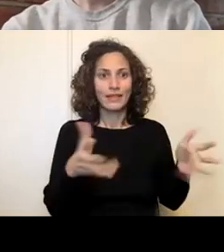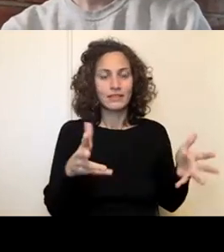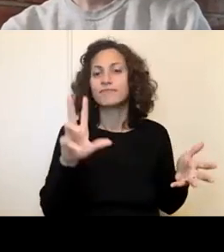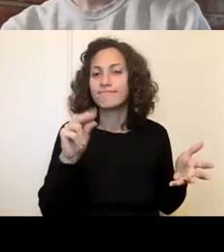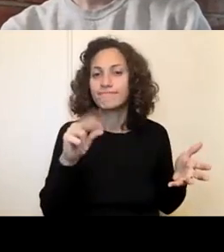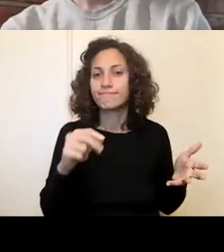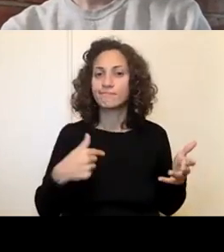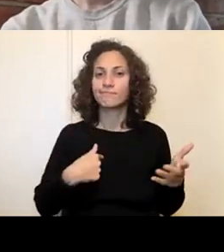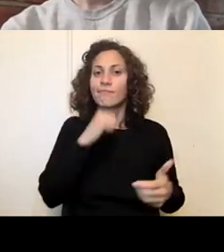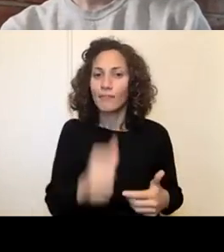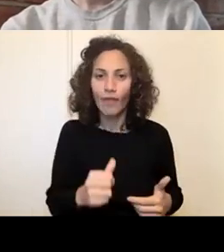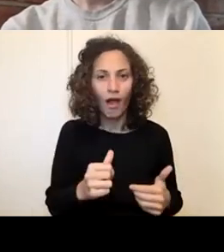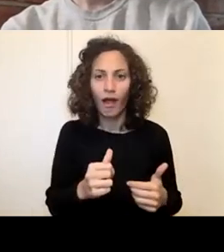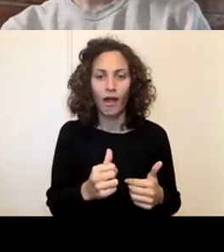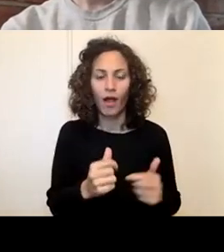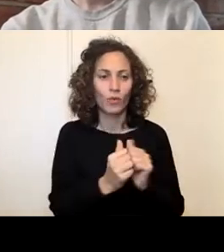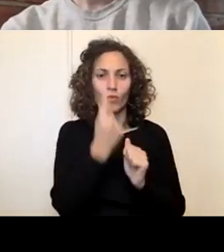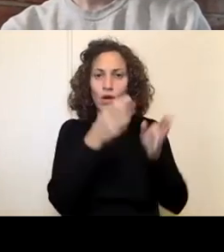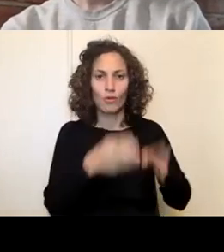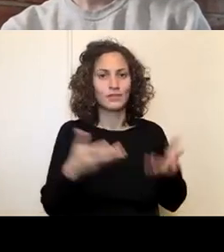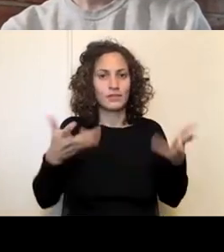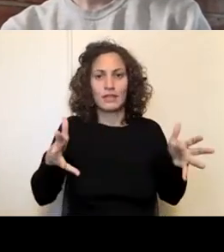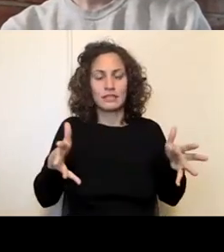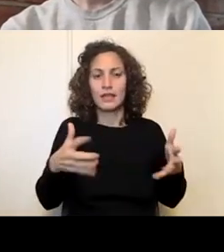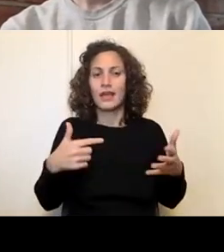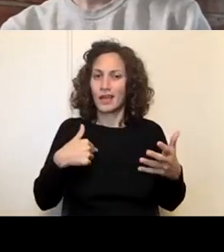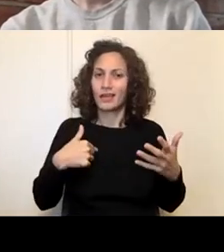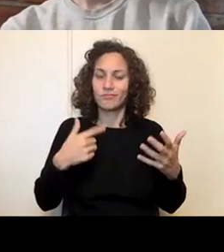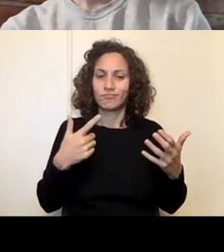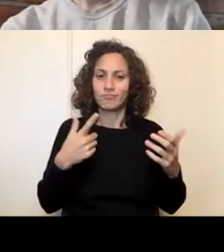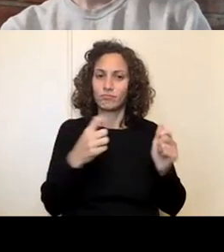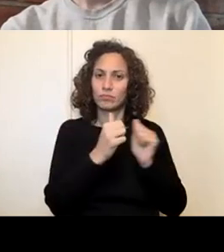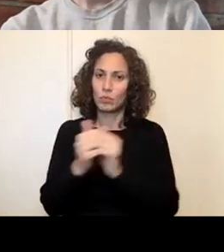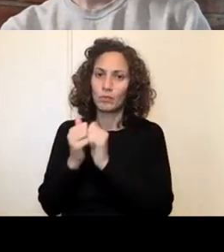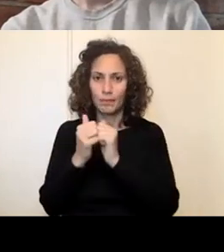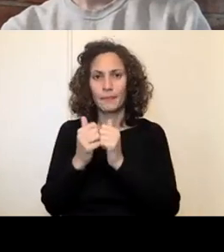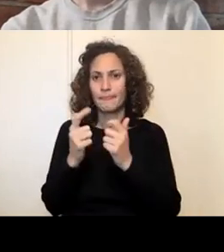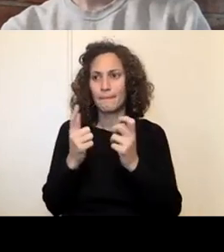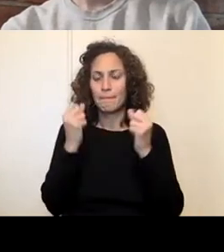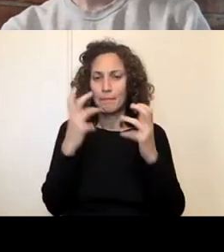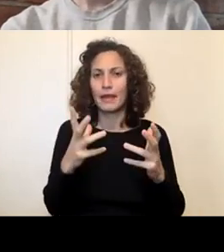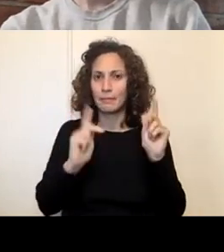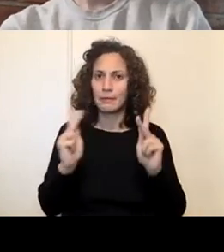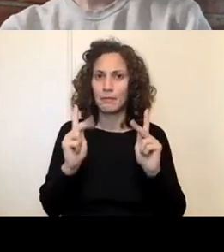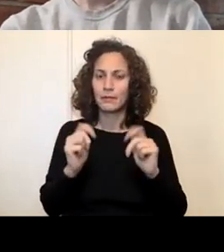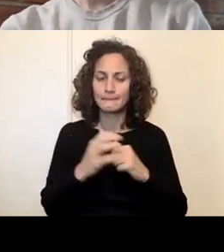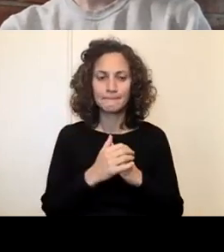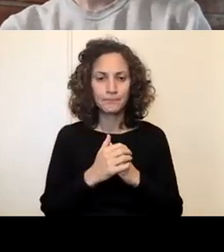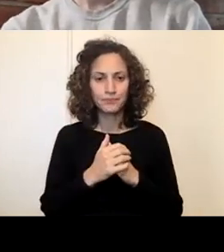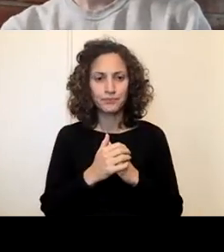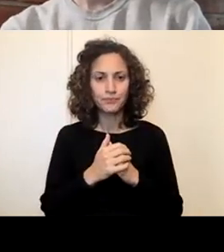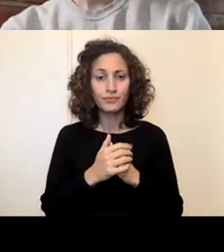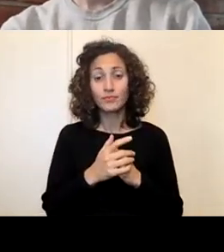non-monogamous. And that was something about sexuality, especially growing up,